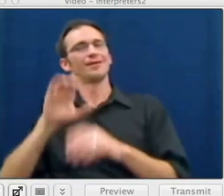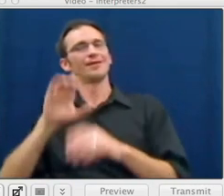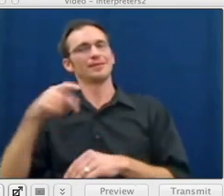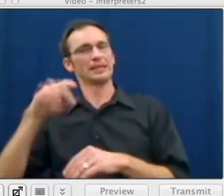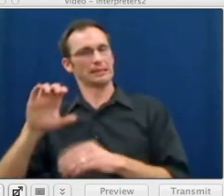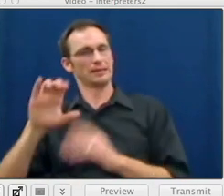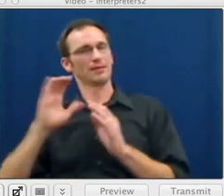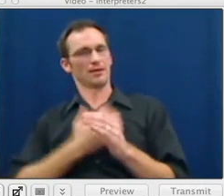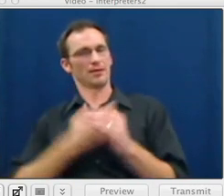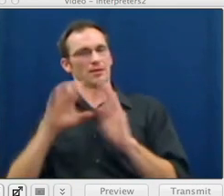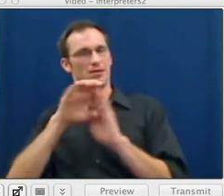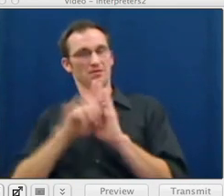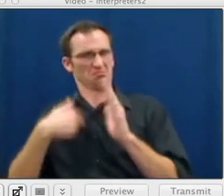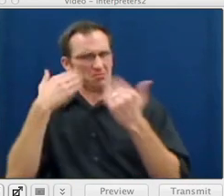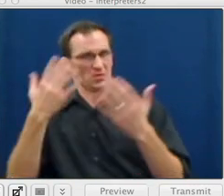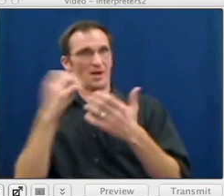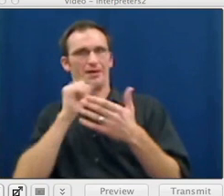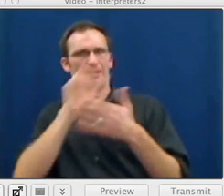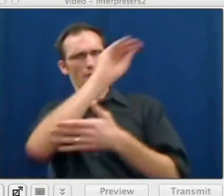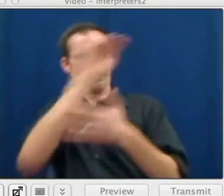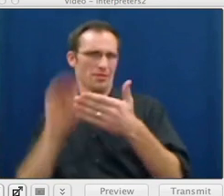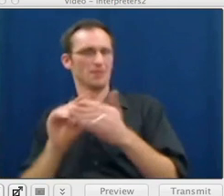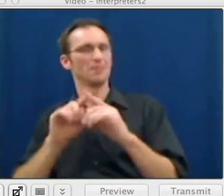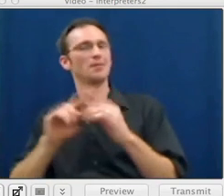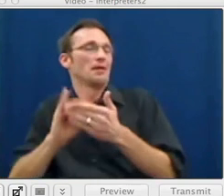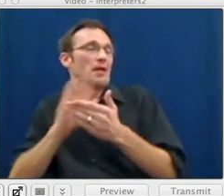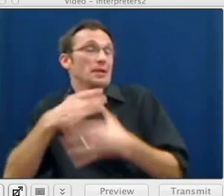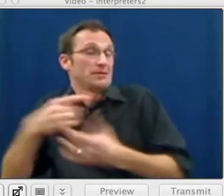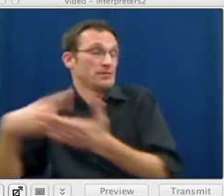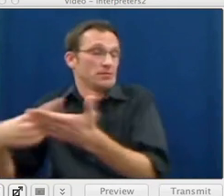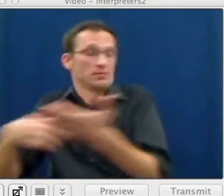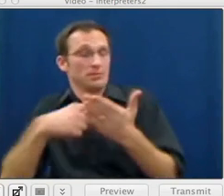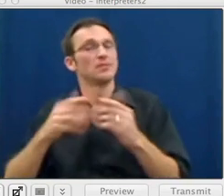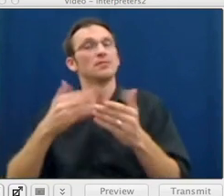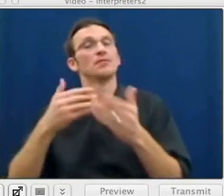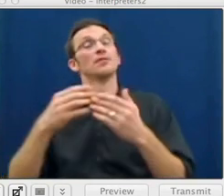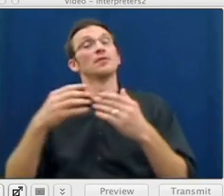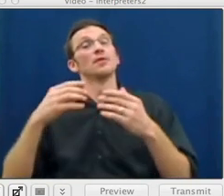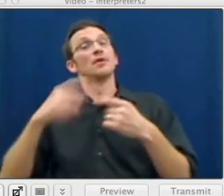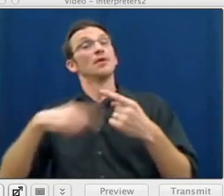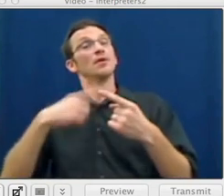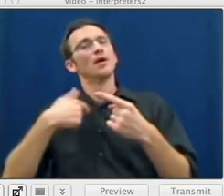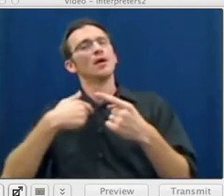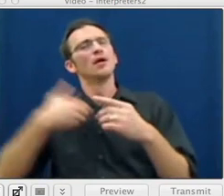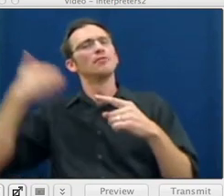I don't know, but I think that that would be an interesting thing. So in essence, when I work with people,